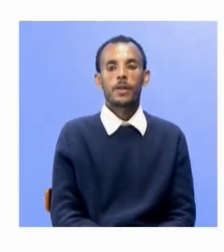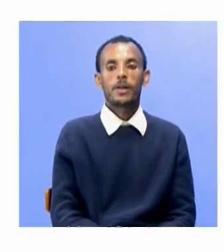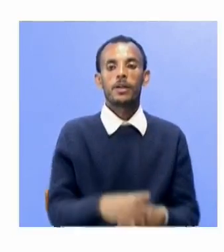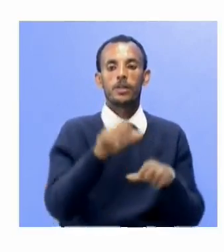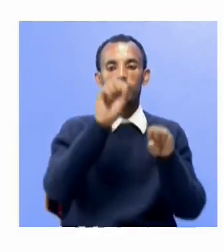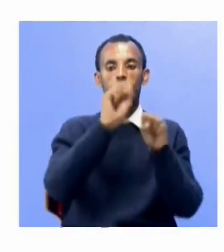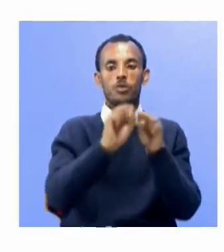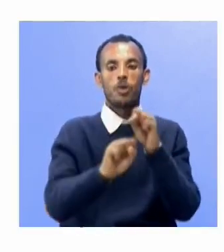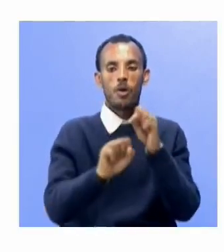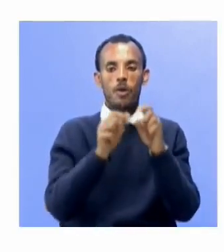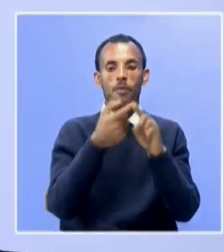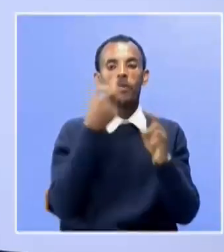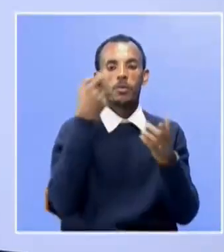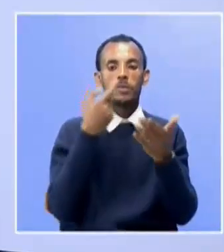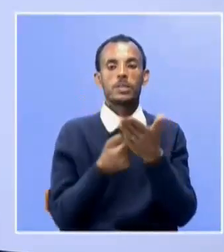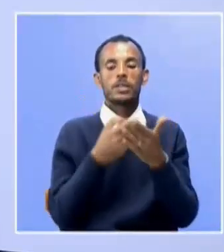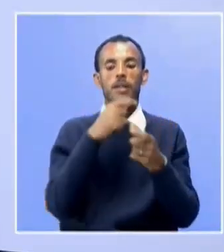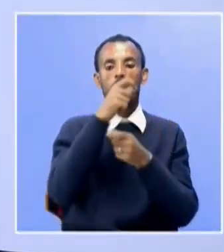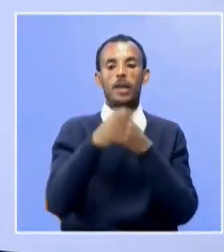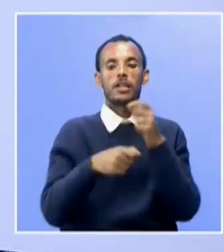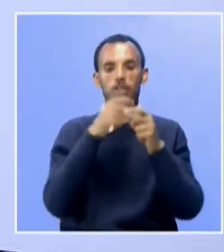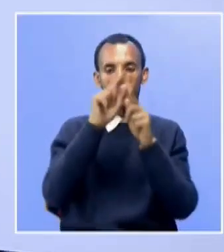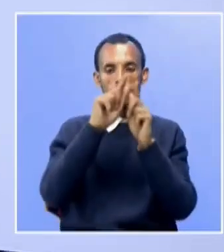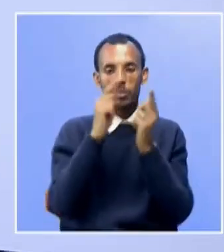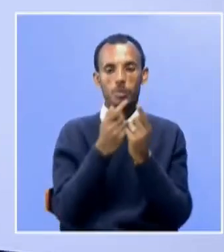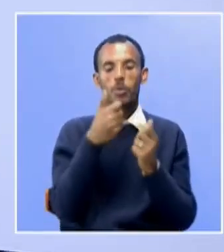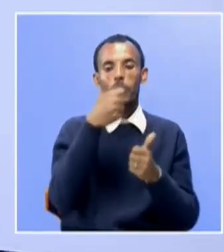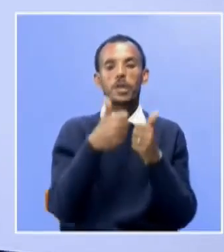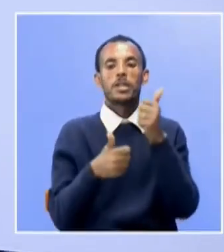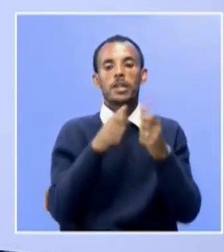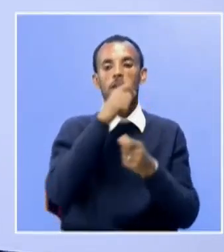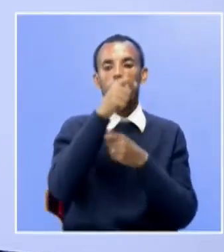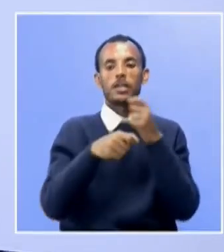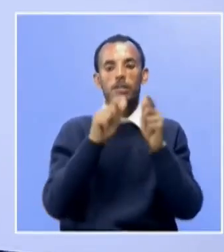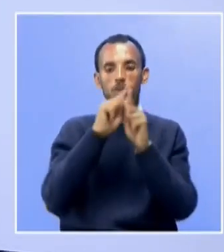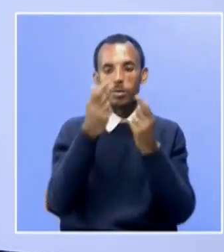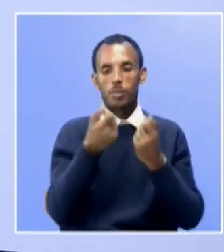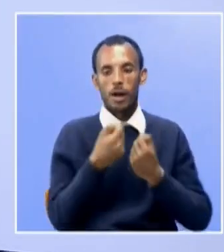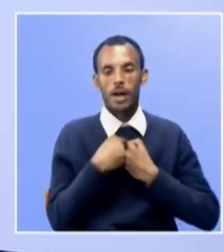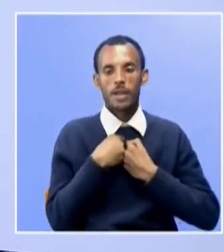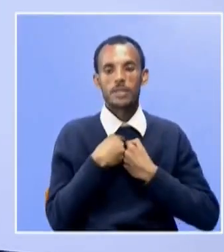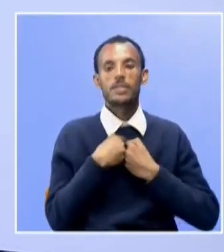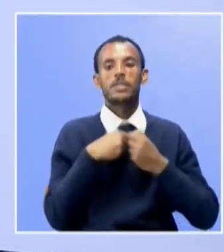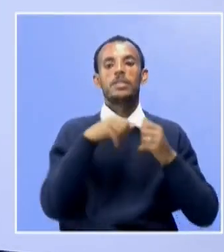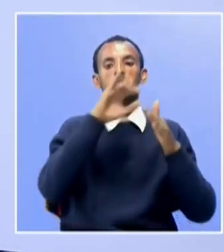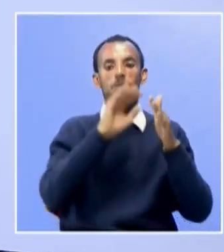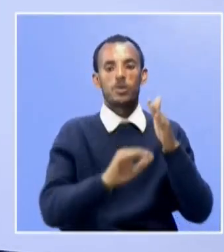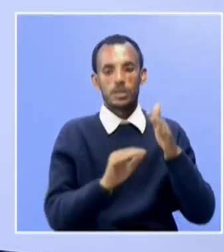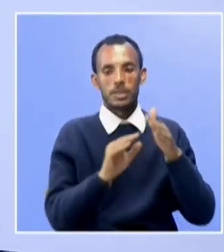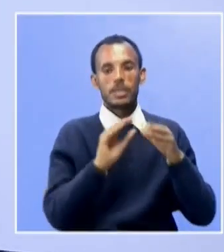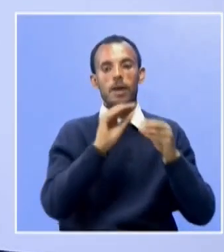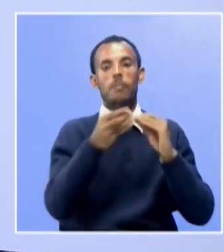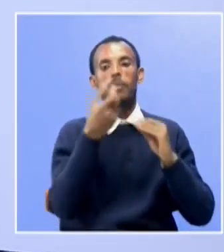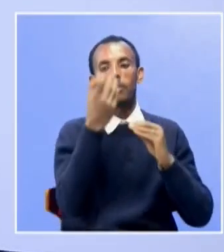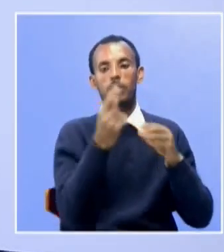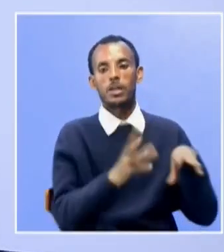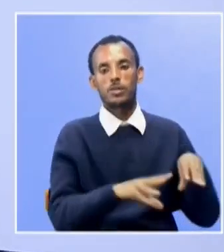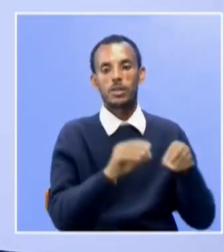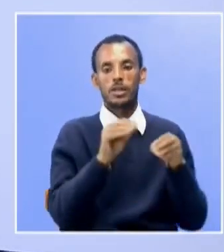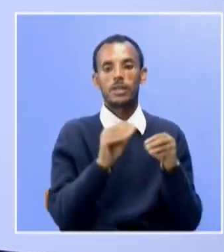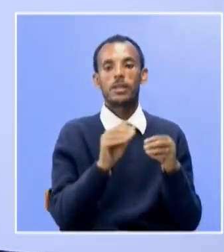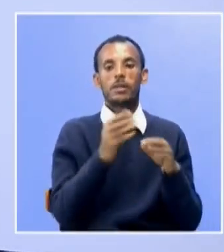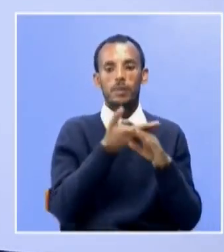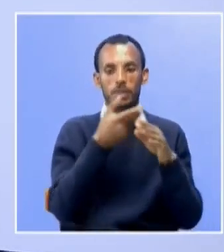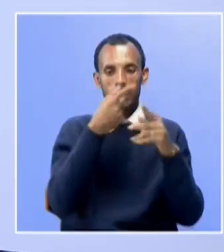So from these age groups, which age group has the lowest number of students? So